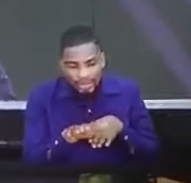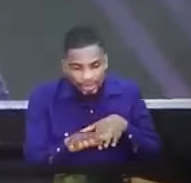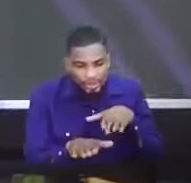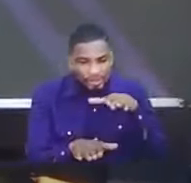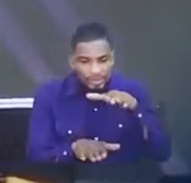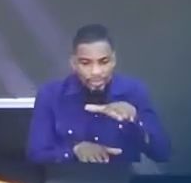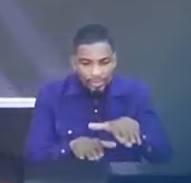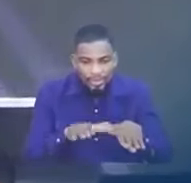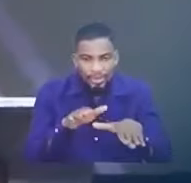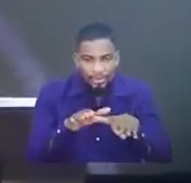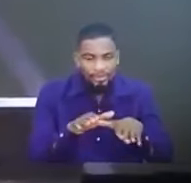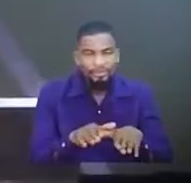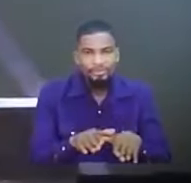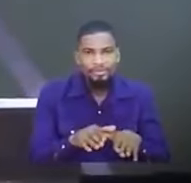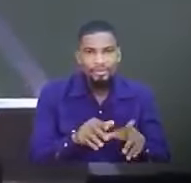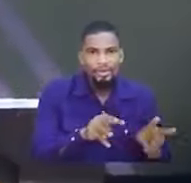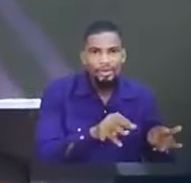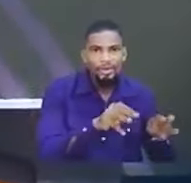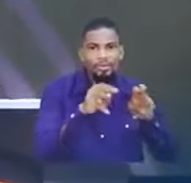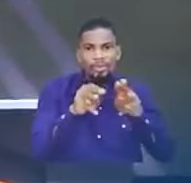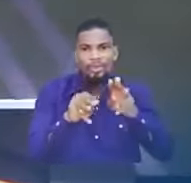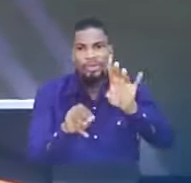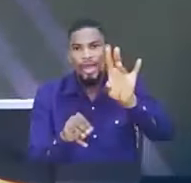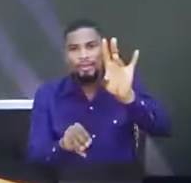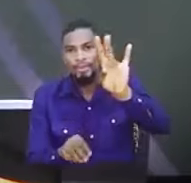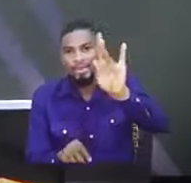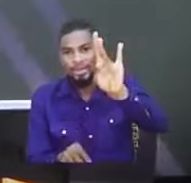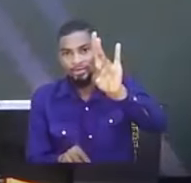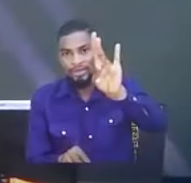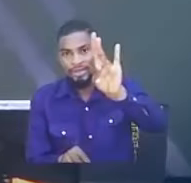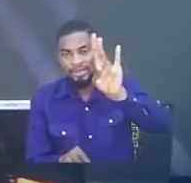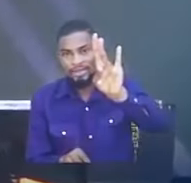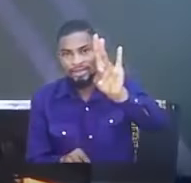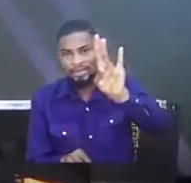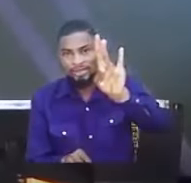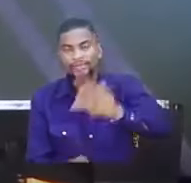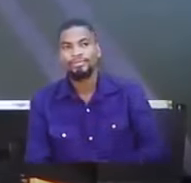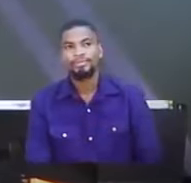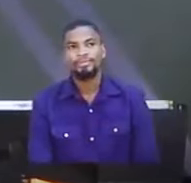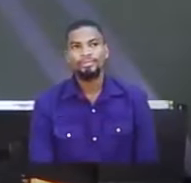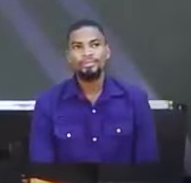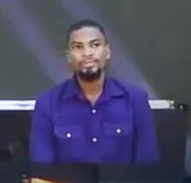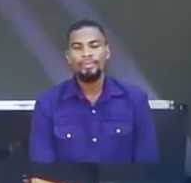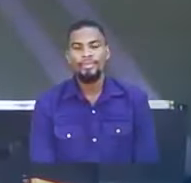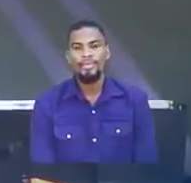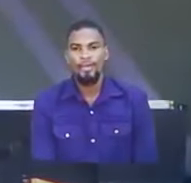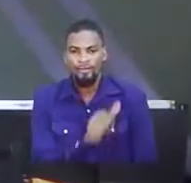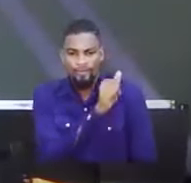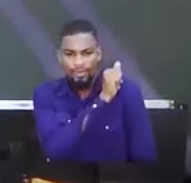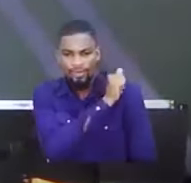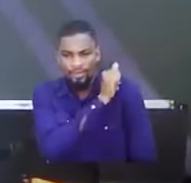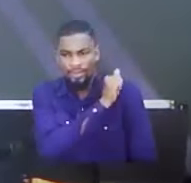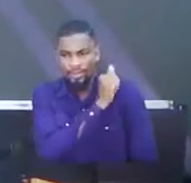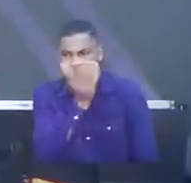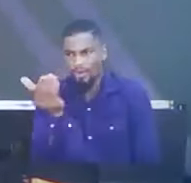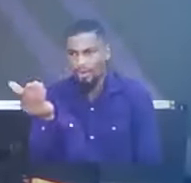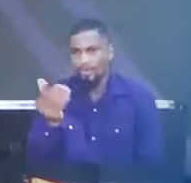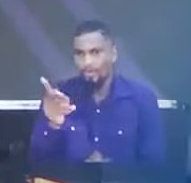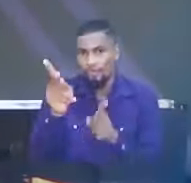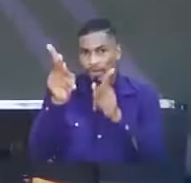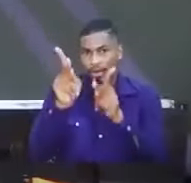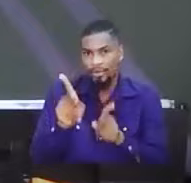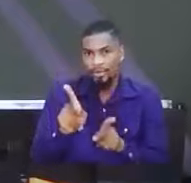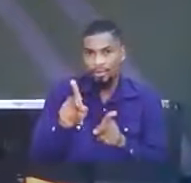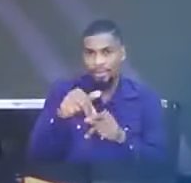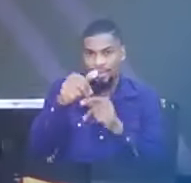to 17. He called his personal servants and said, get this woman